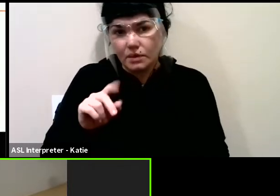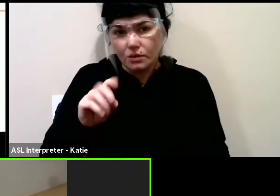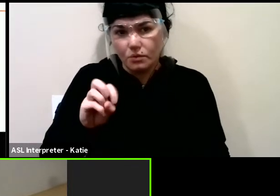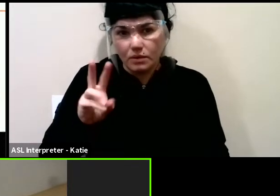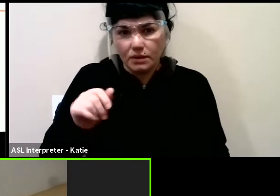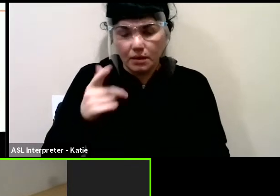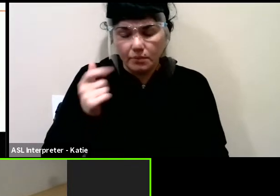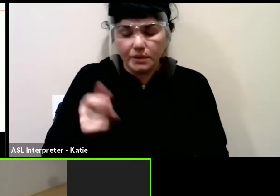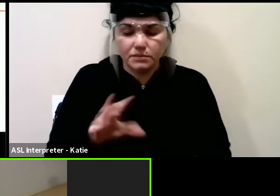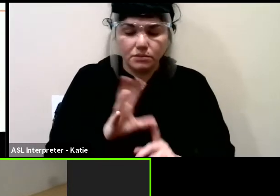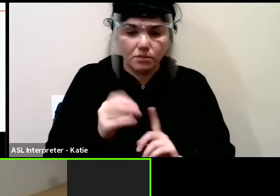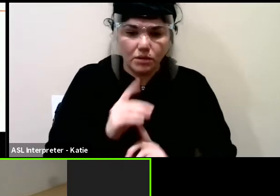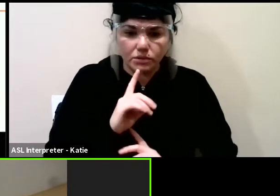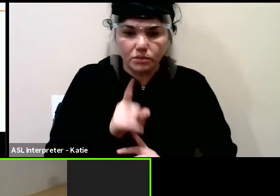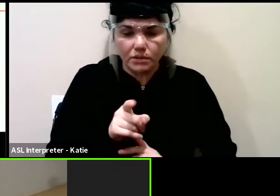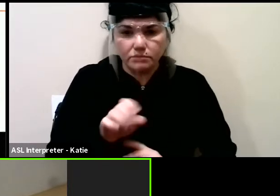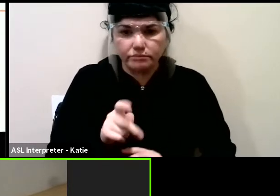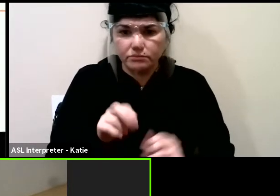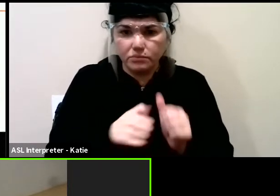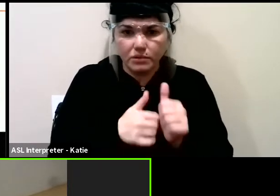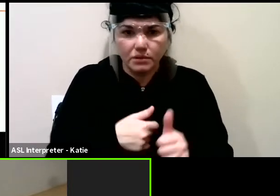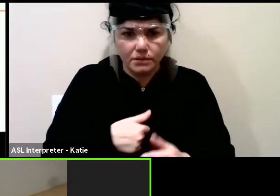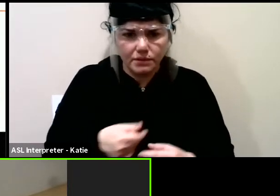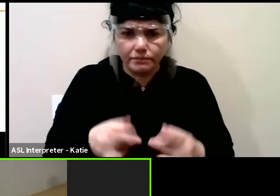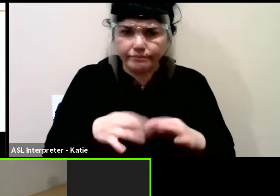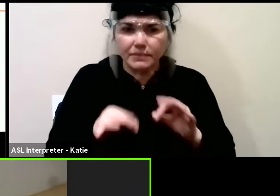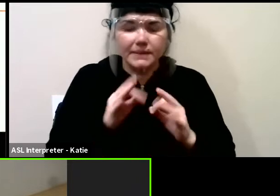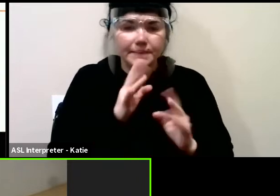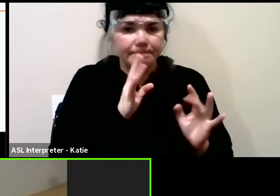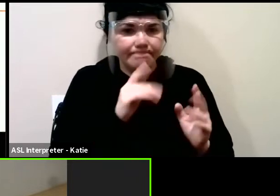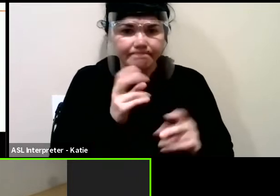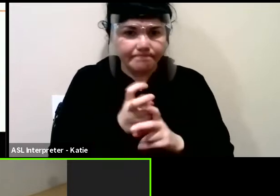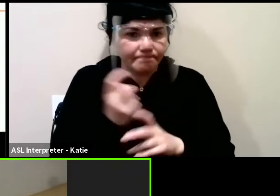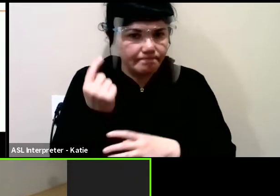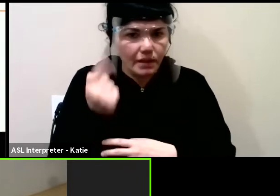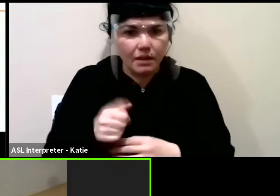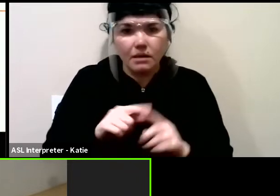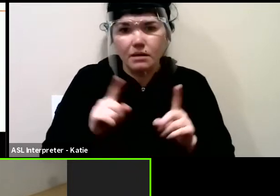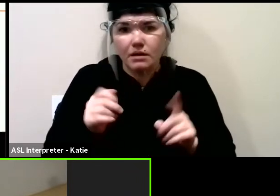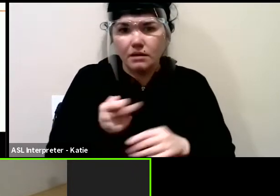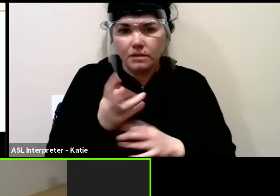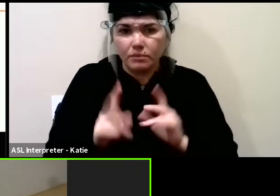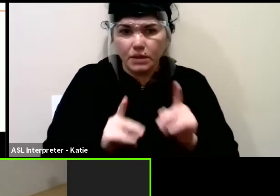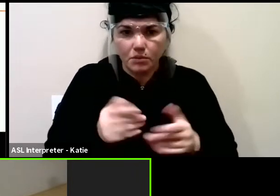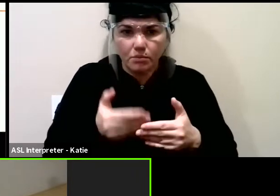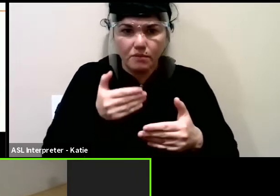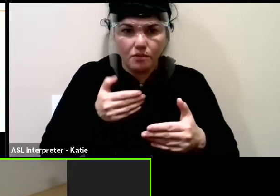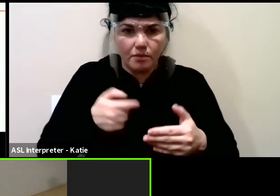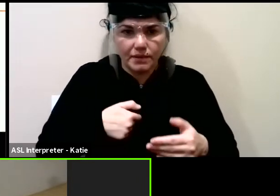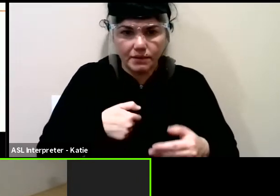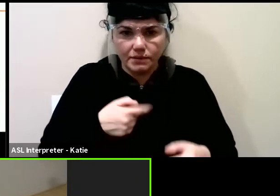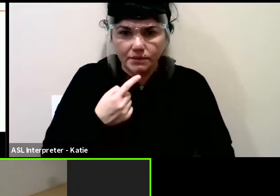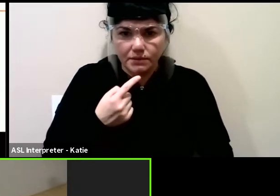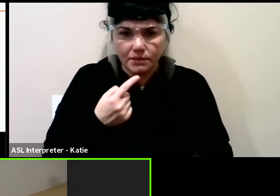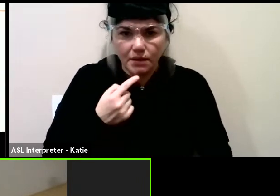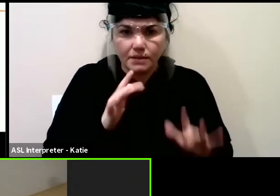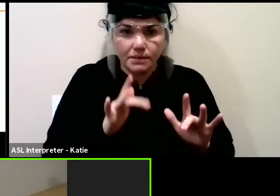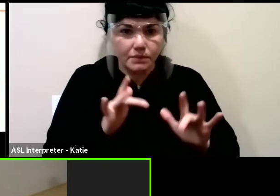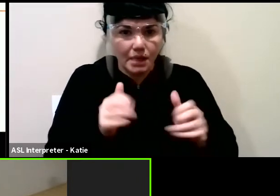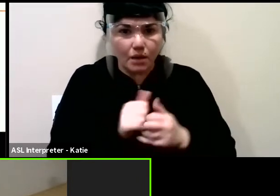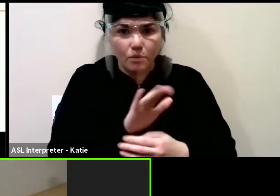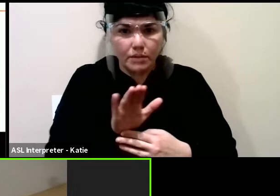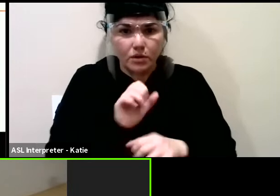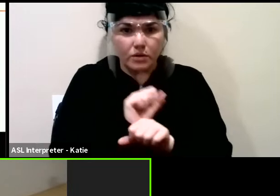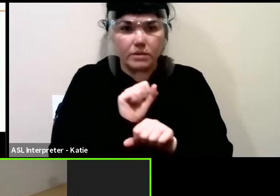for my community speak up because this commissions are familiar with it despite a few people before me uh voicing this i sympathize with your task is a